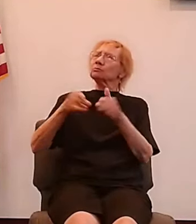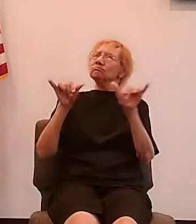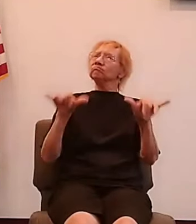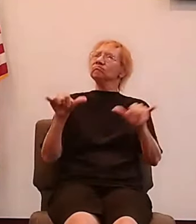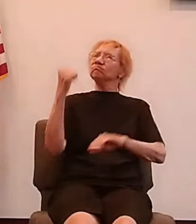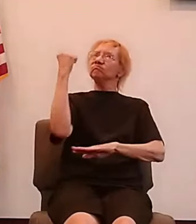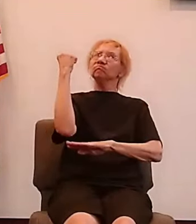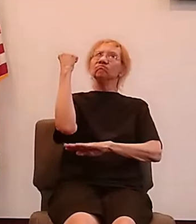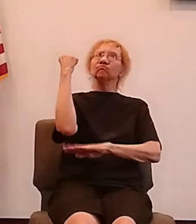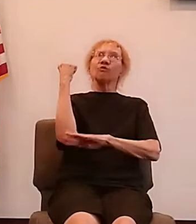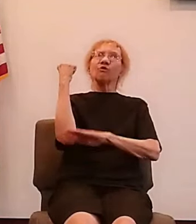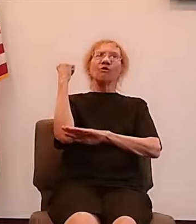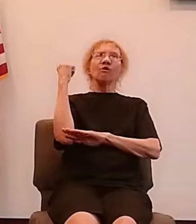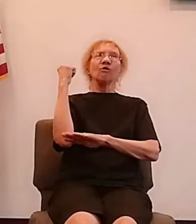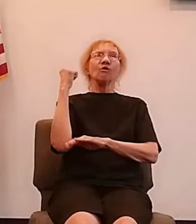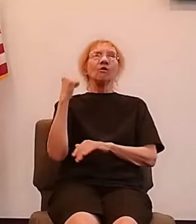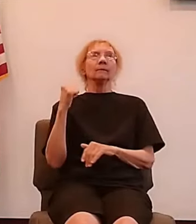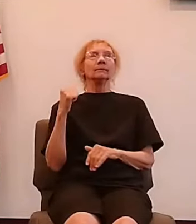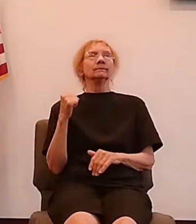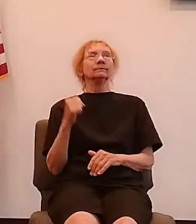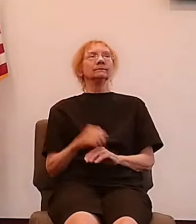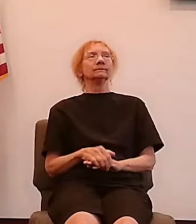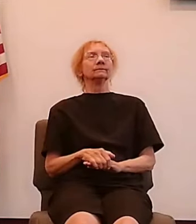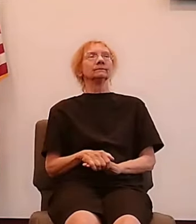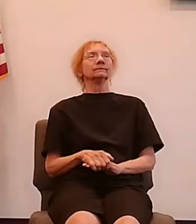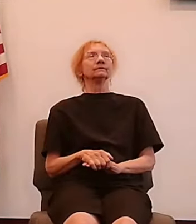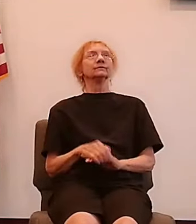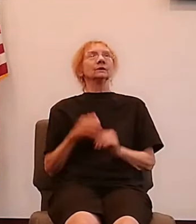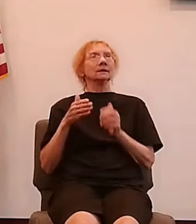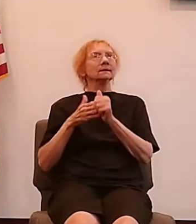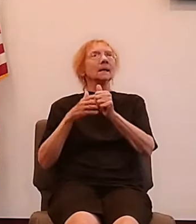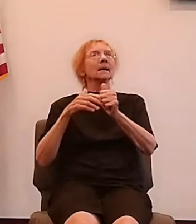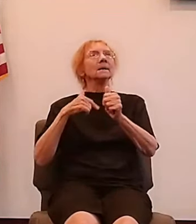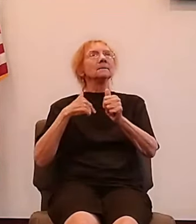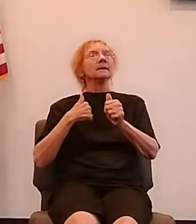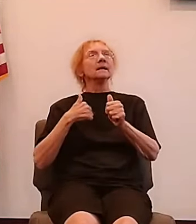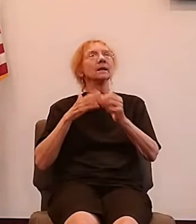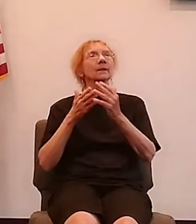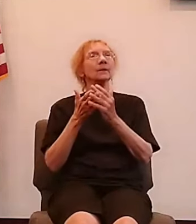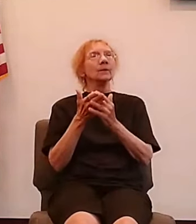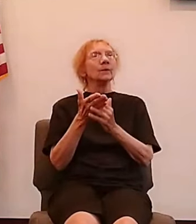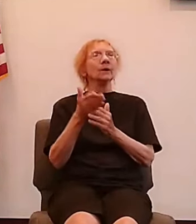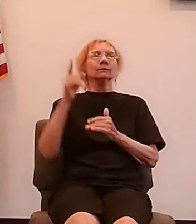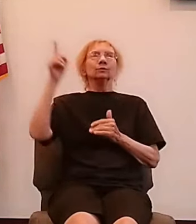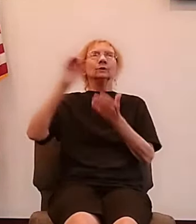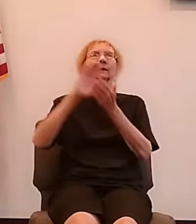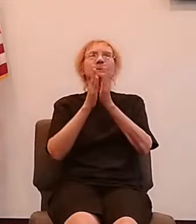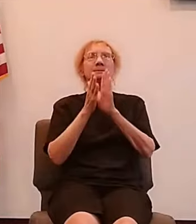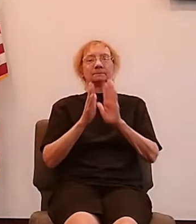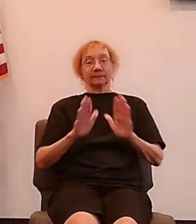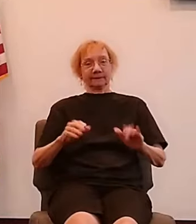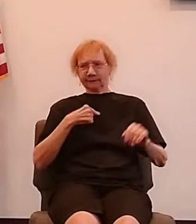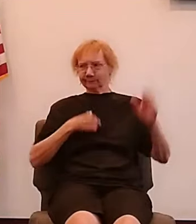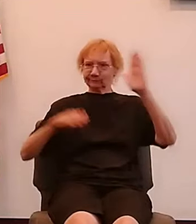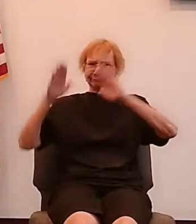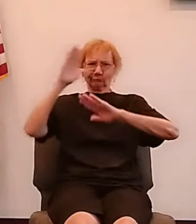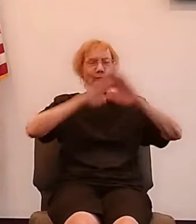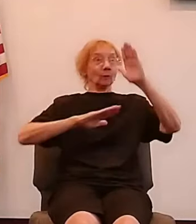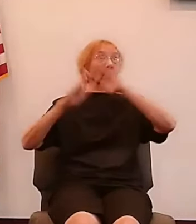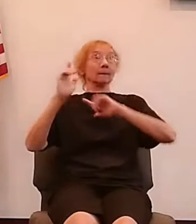your great love will lead me through. You are the peace in my troubled sea.